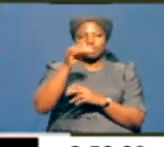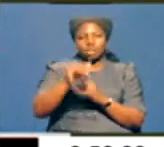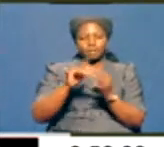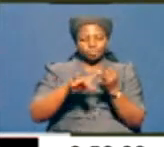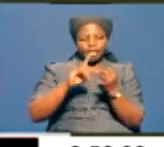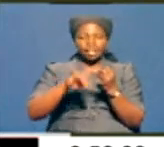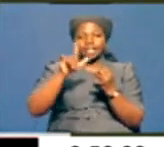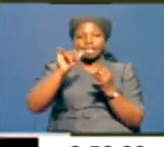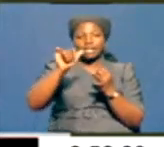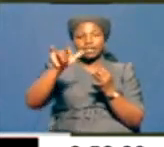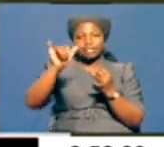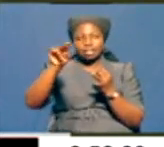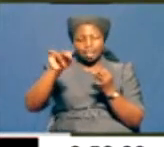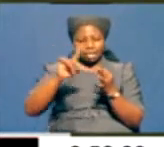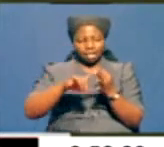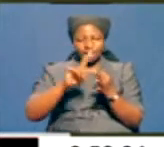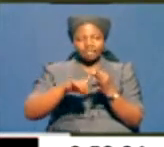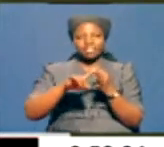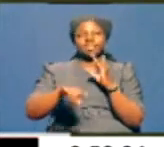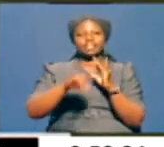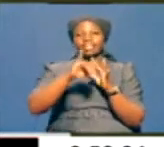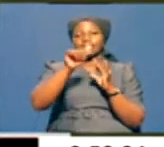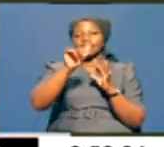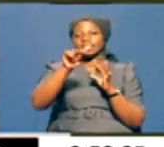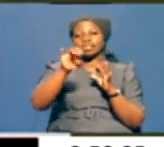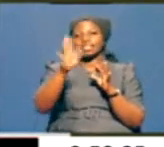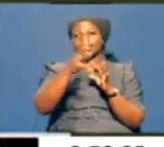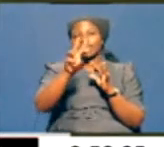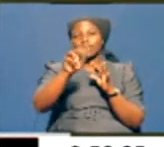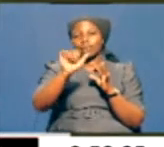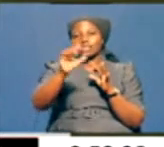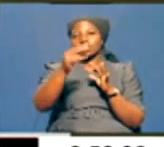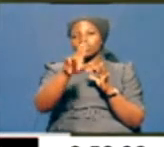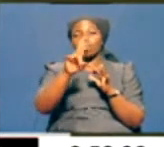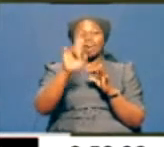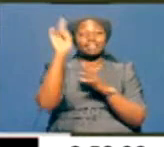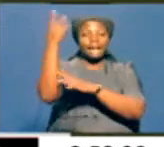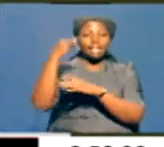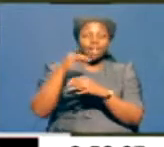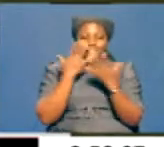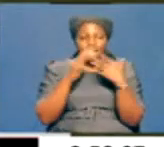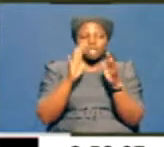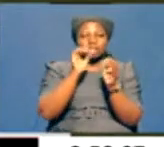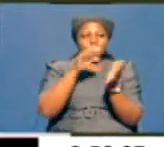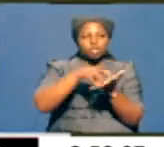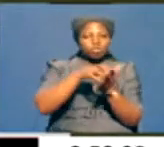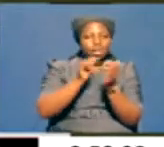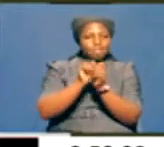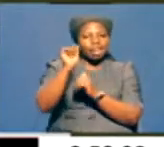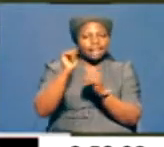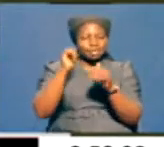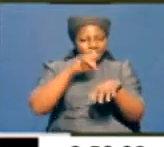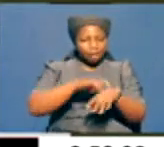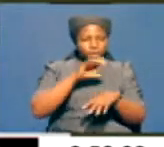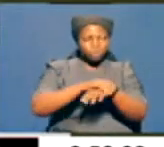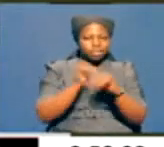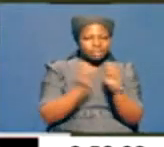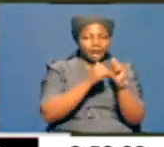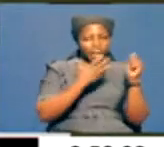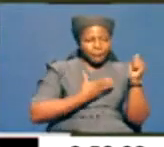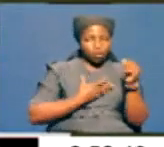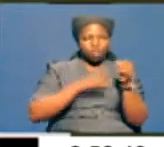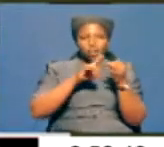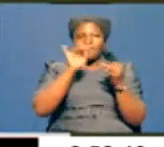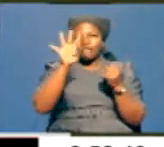Kasait, and Malkia striker setter Jane Wacu. Kenya finished 19th overall after bagging 10 medals, 4 gold, 4